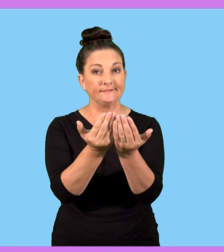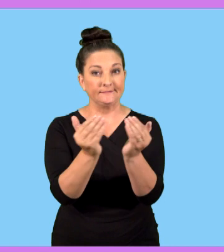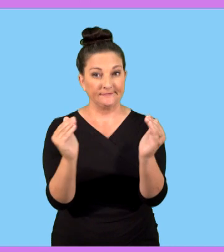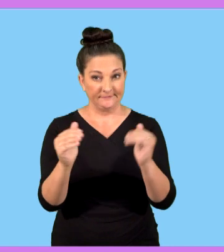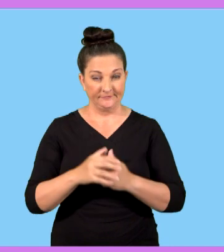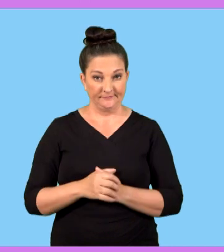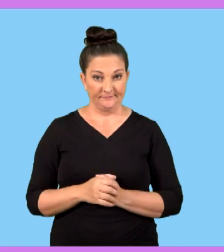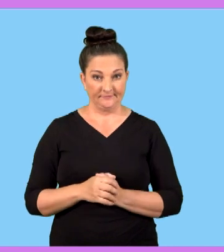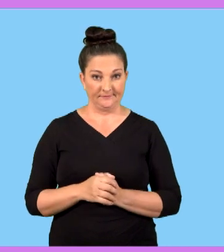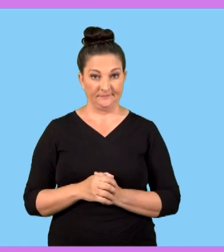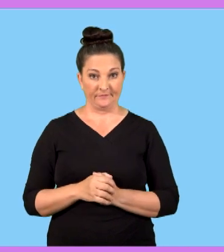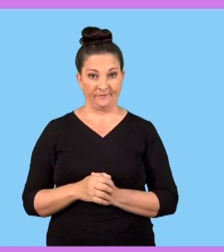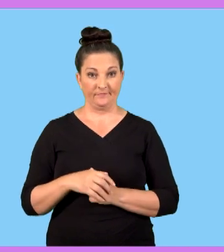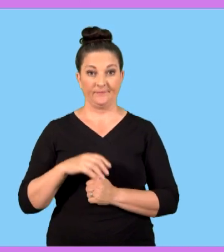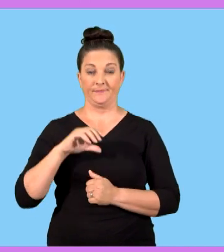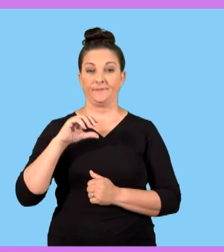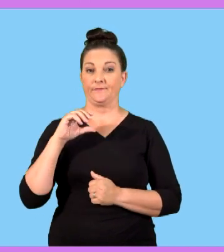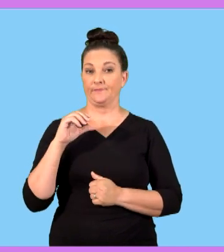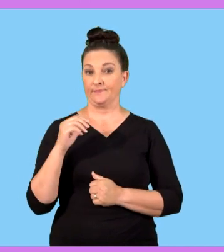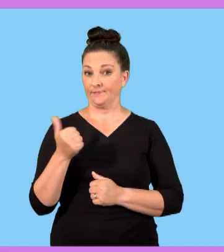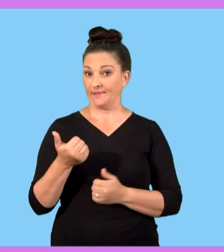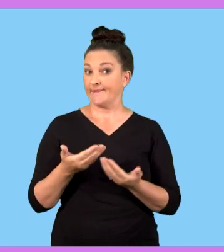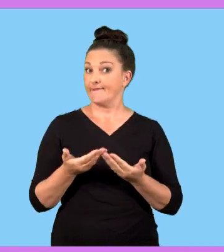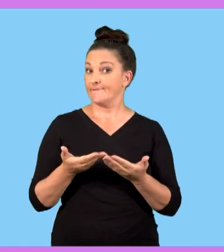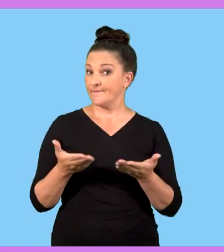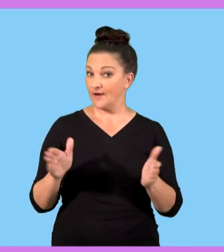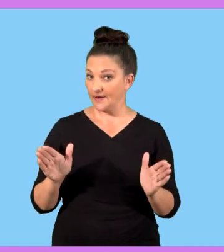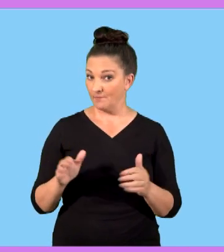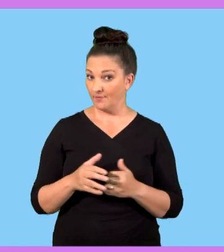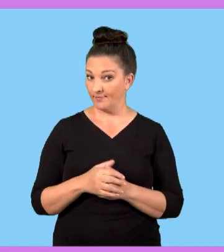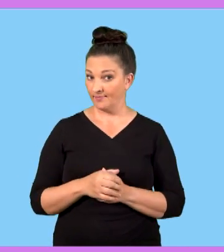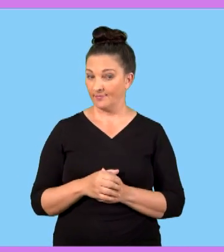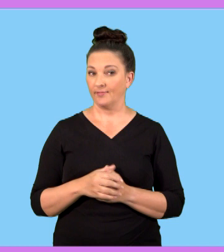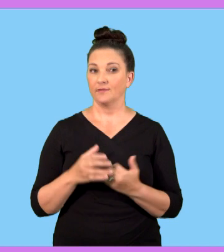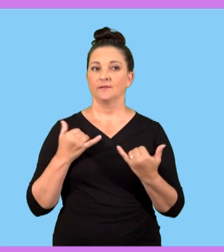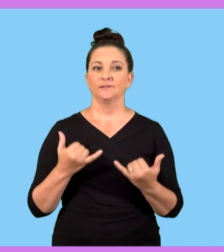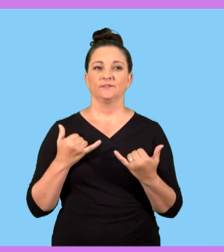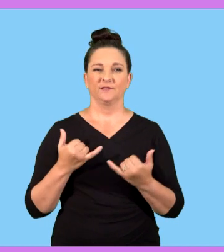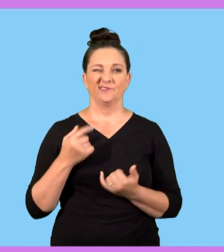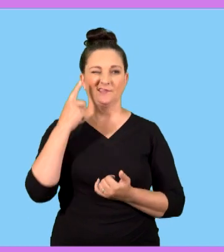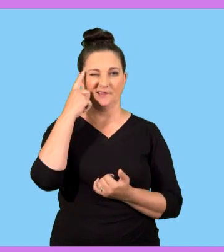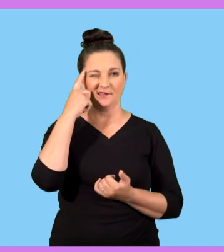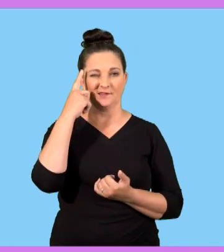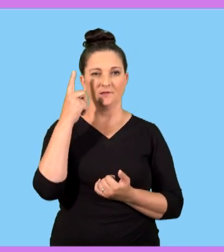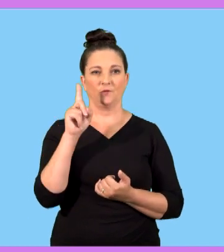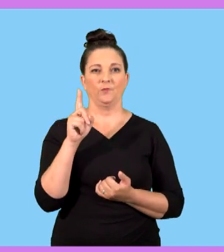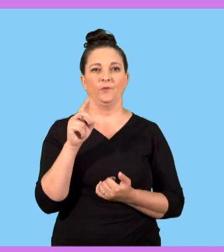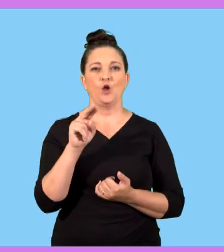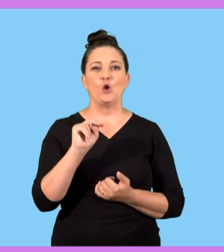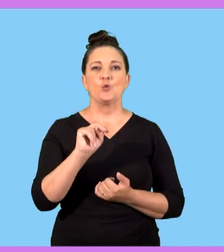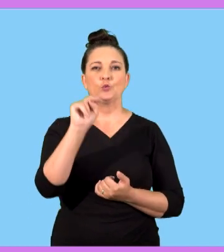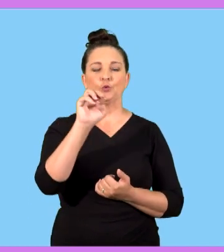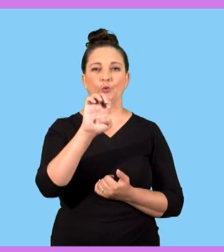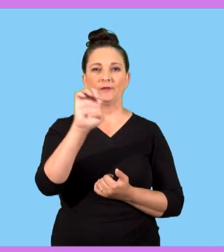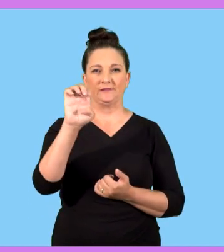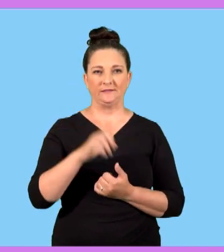key looking at what represents available seats. We agree on that. Okay, so let's look at where will northeast